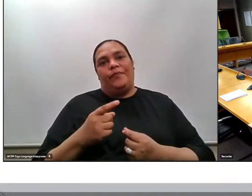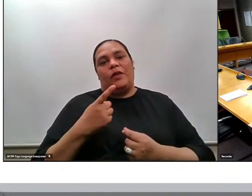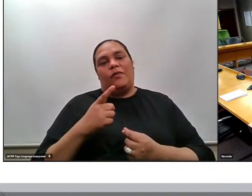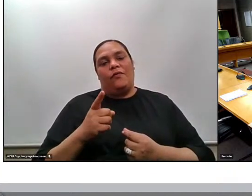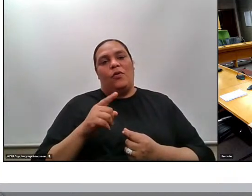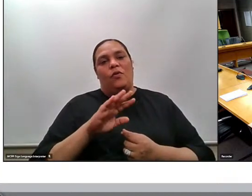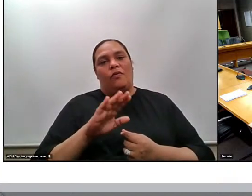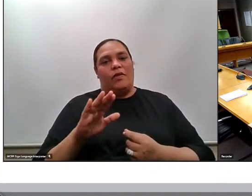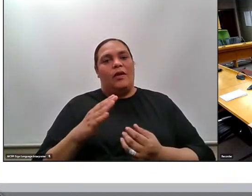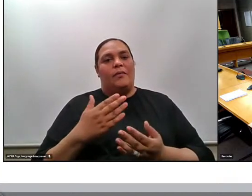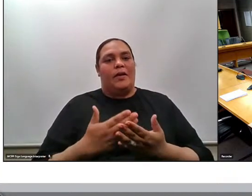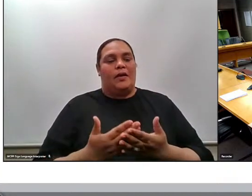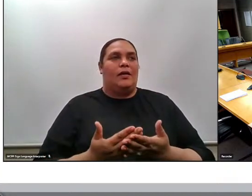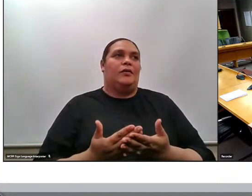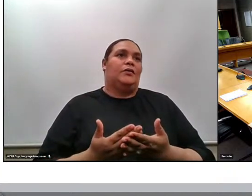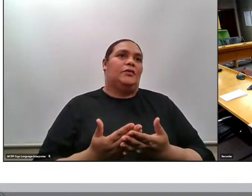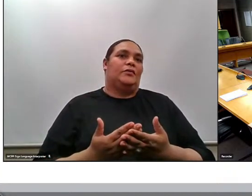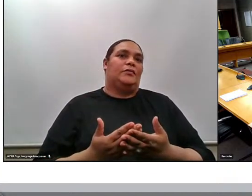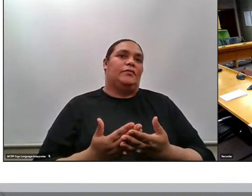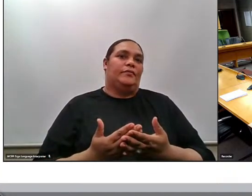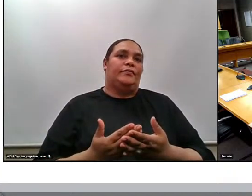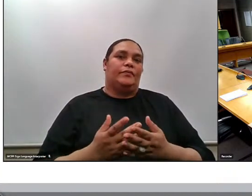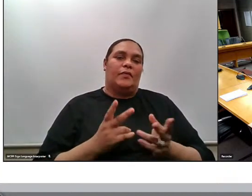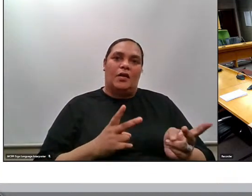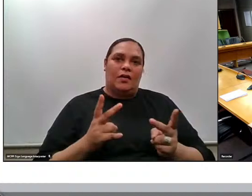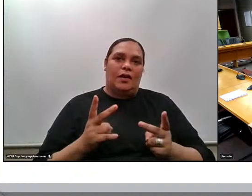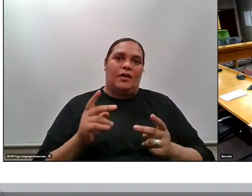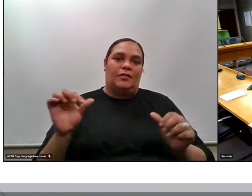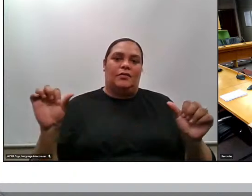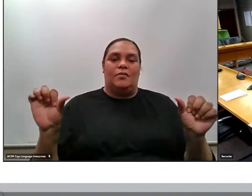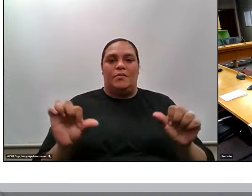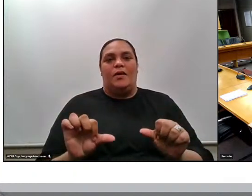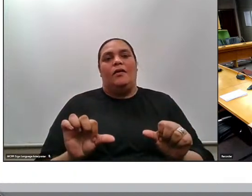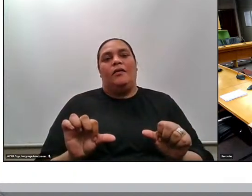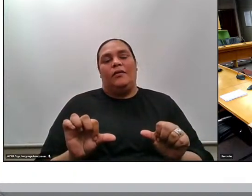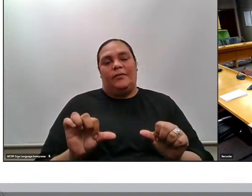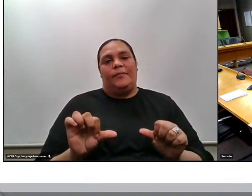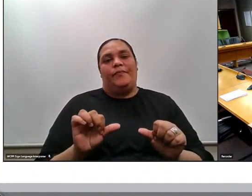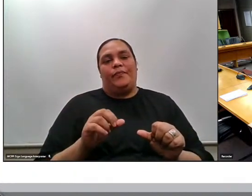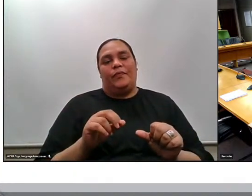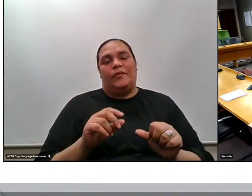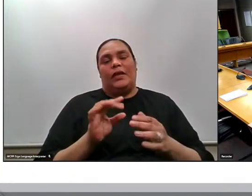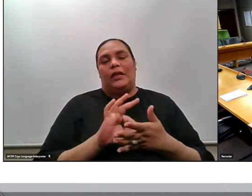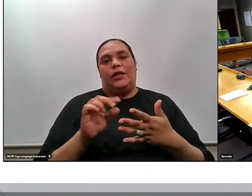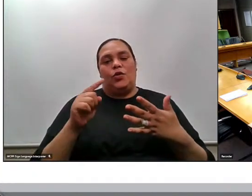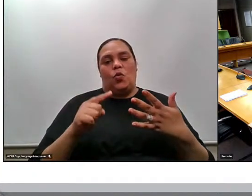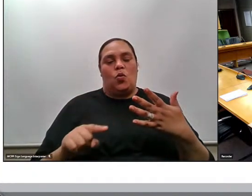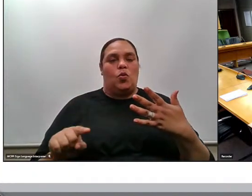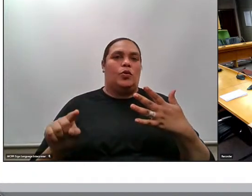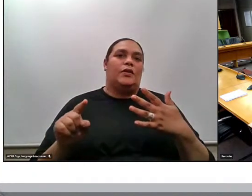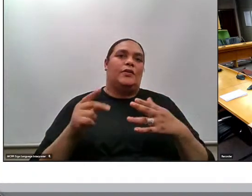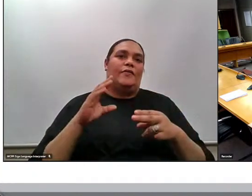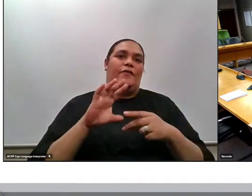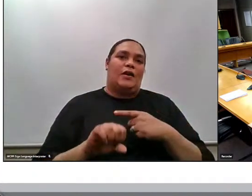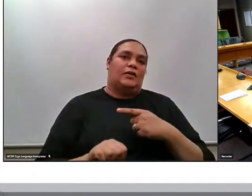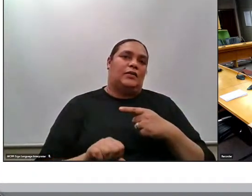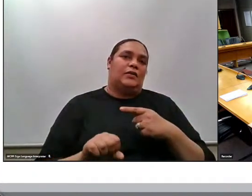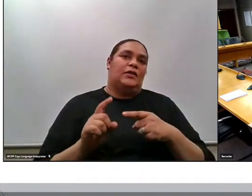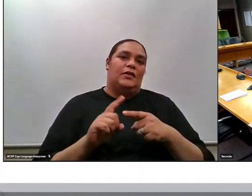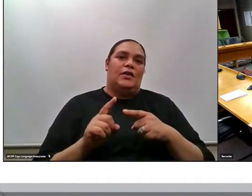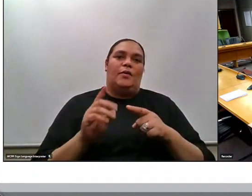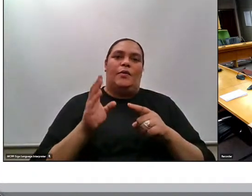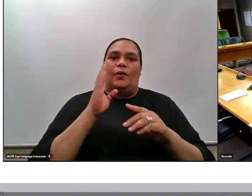for them to be able to again return to an unqualified audit finding with